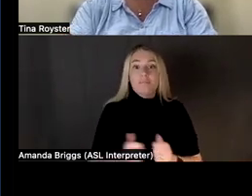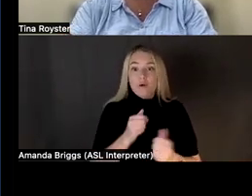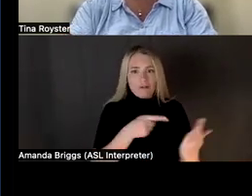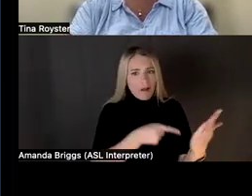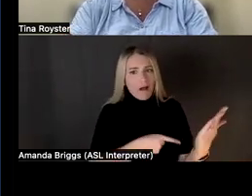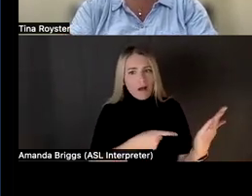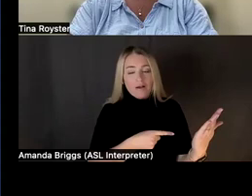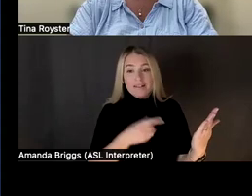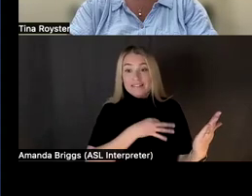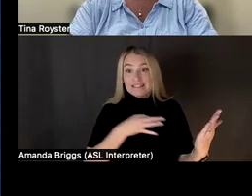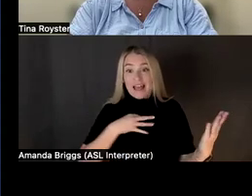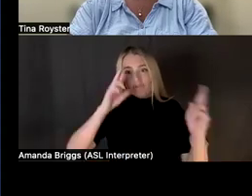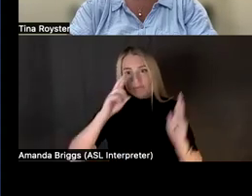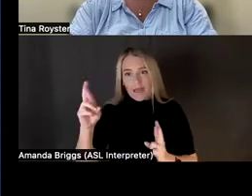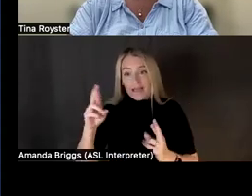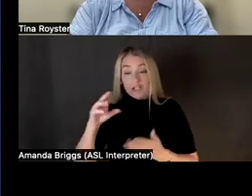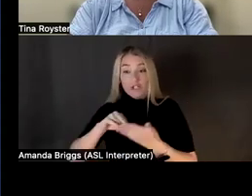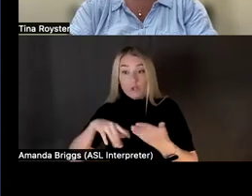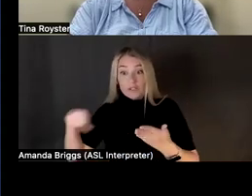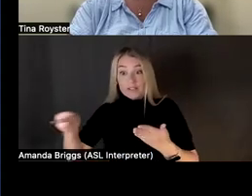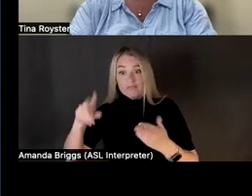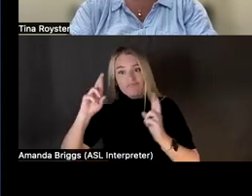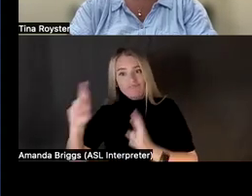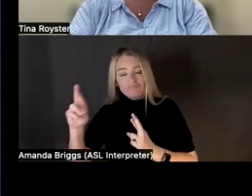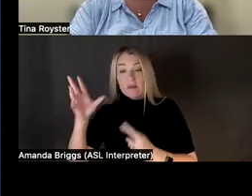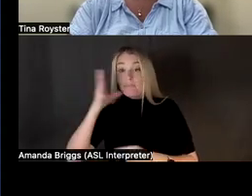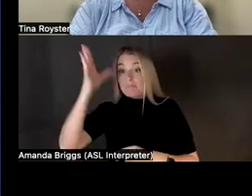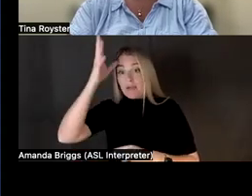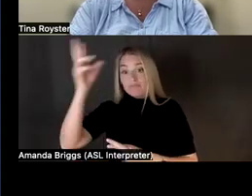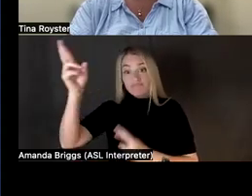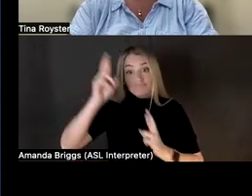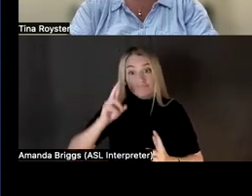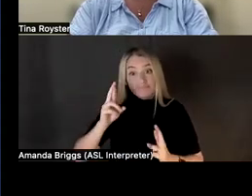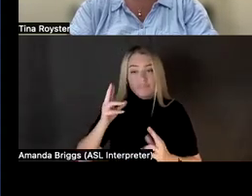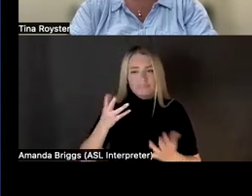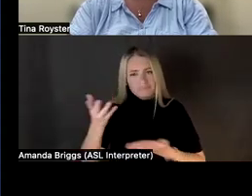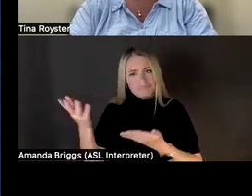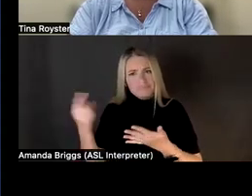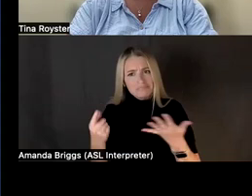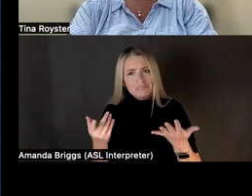respectful staff, respectful students, respectful parents,